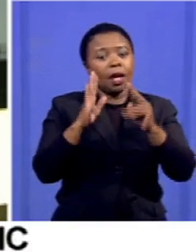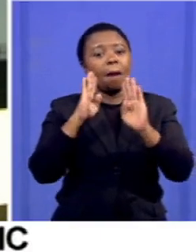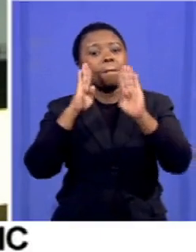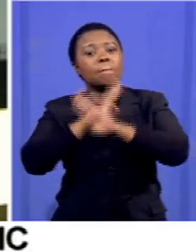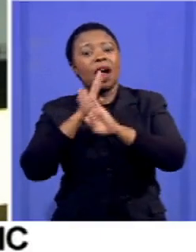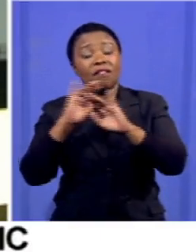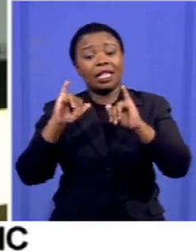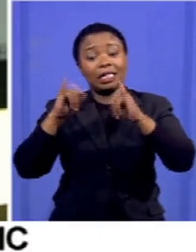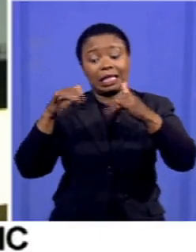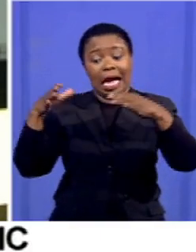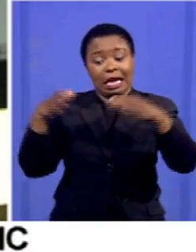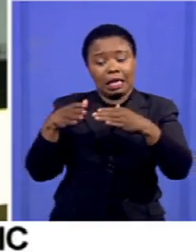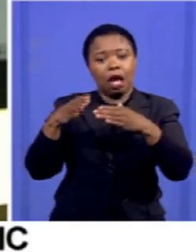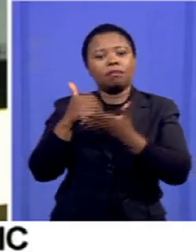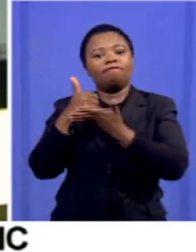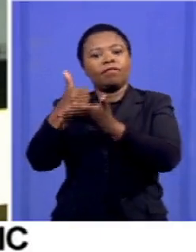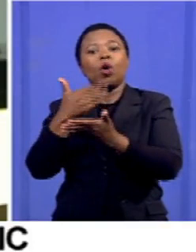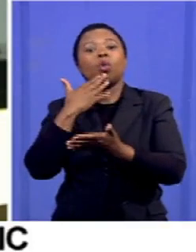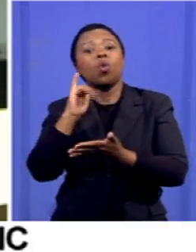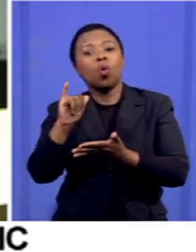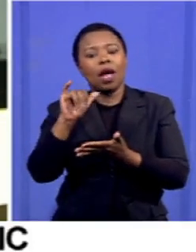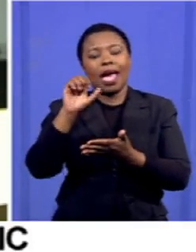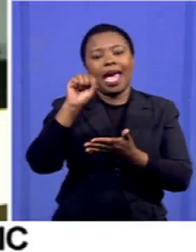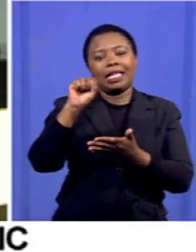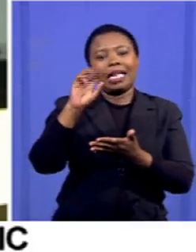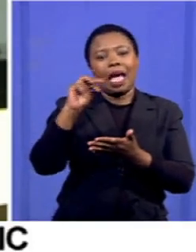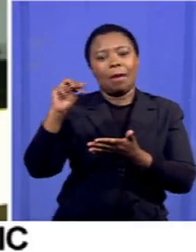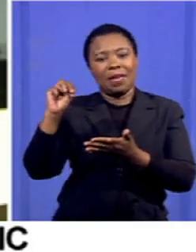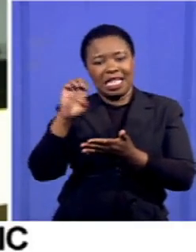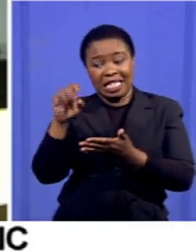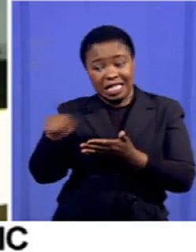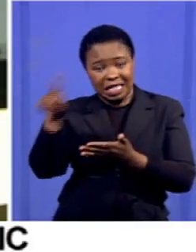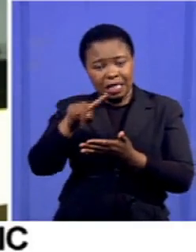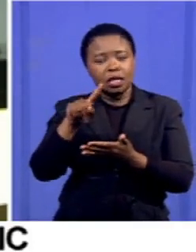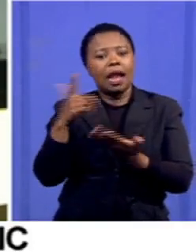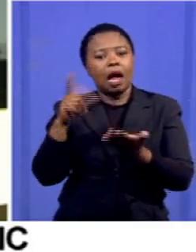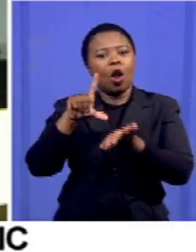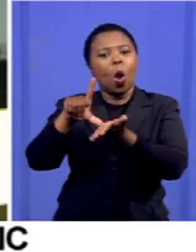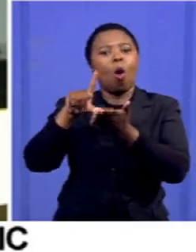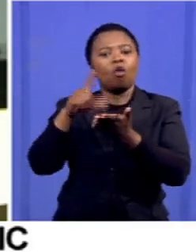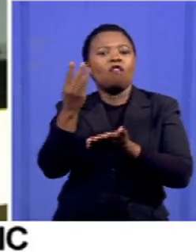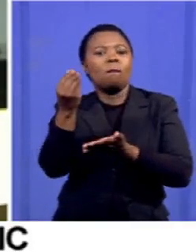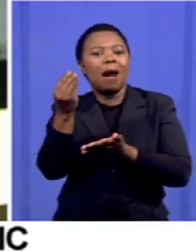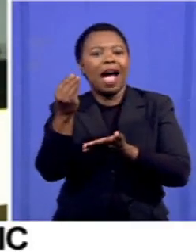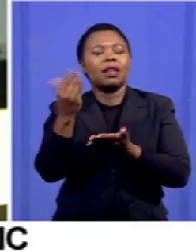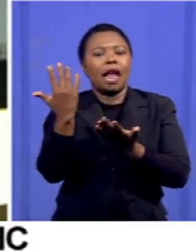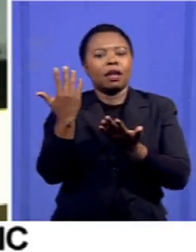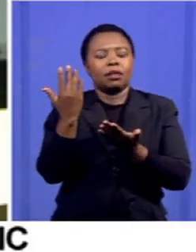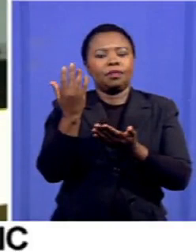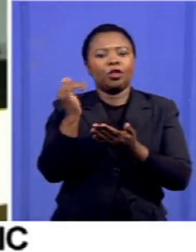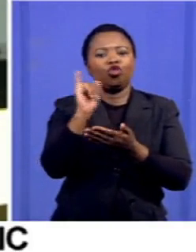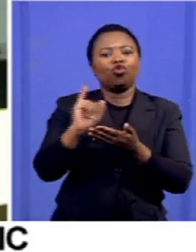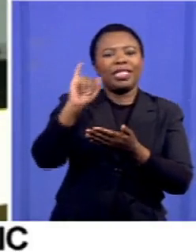help SMEs, especially when it comes to the loaning of money at concessional or reasonable rates so that it